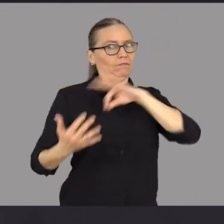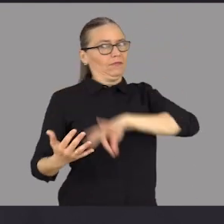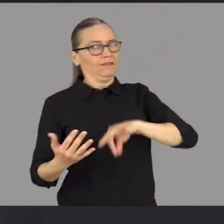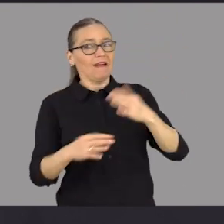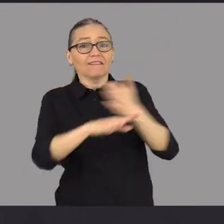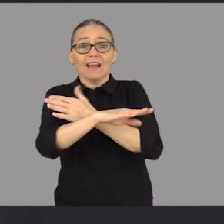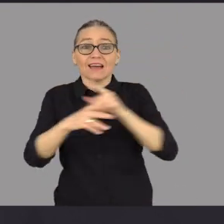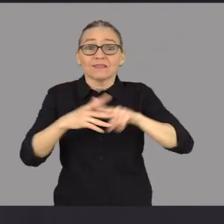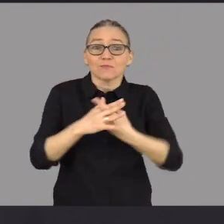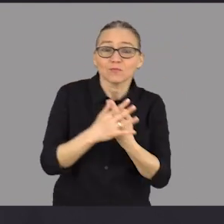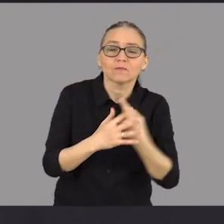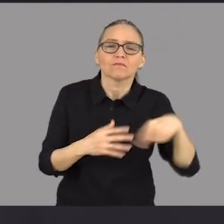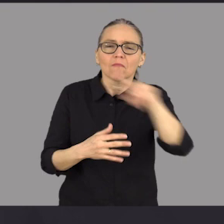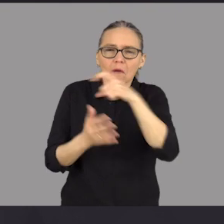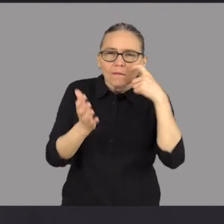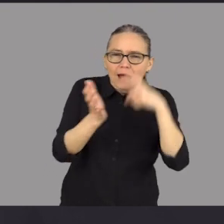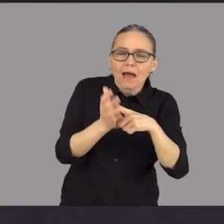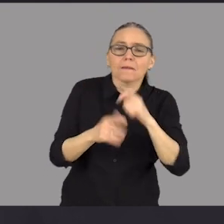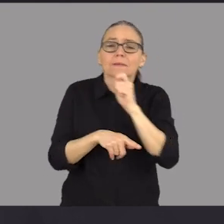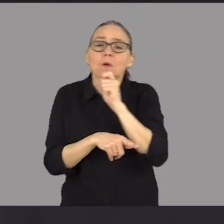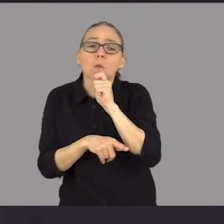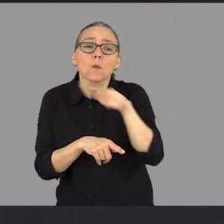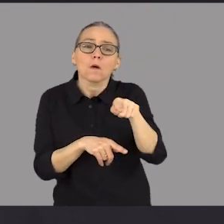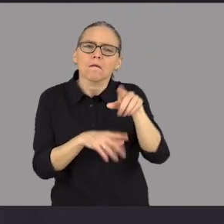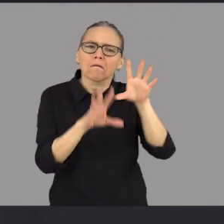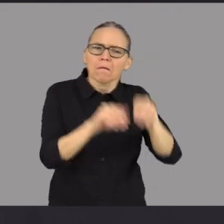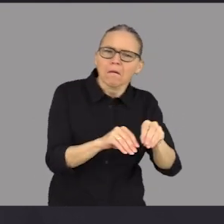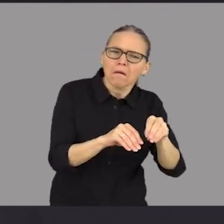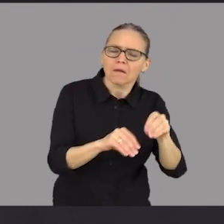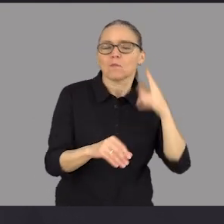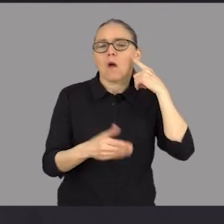A few housekeeping items before we begin.